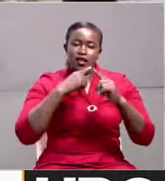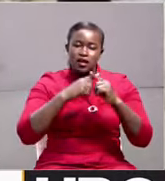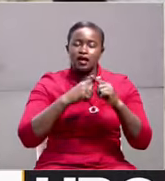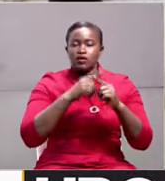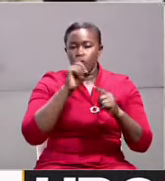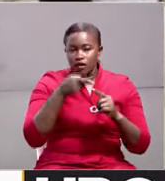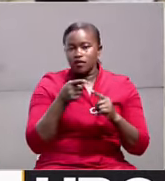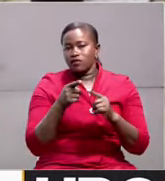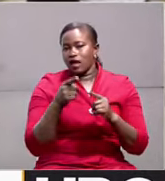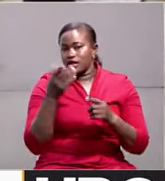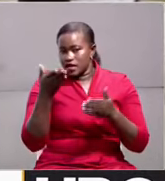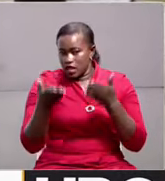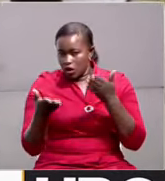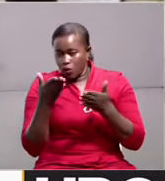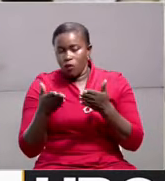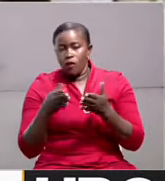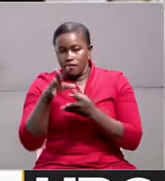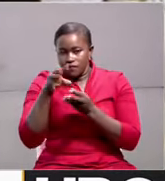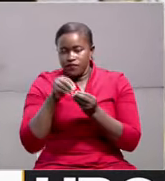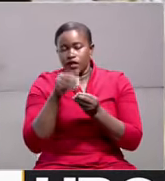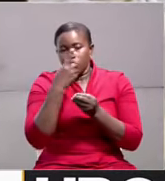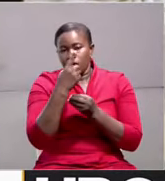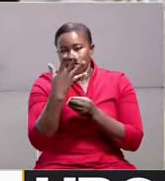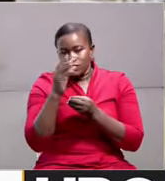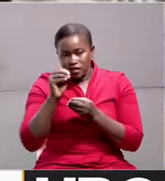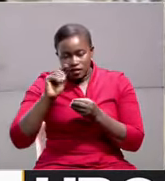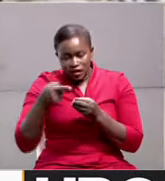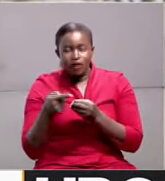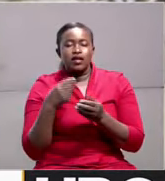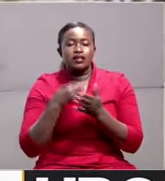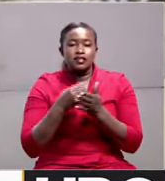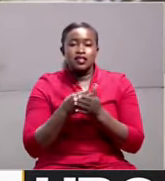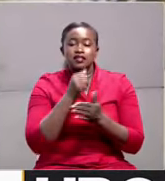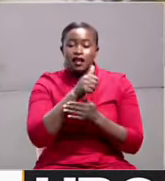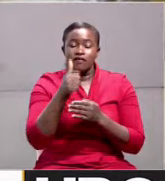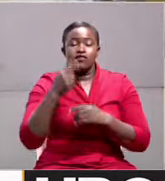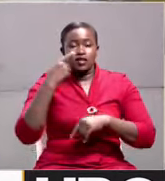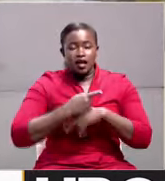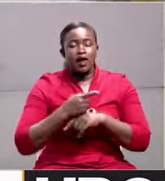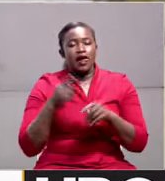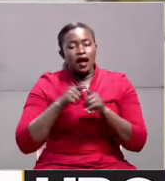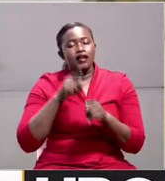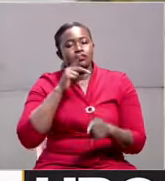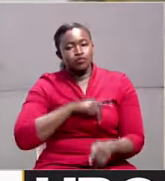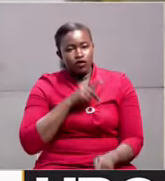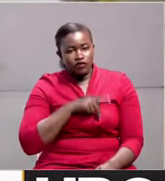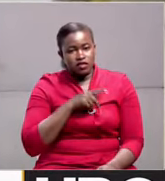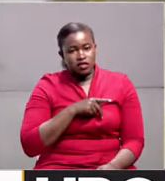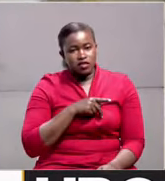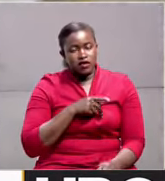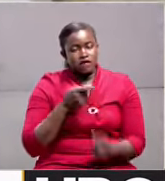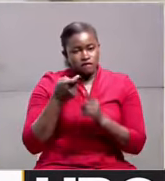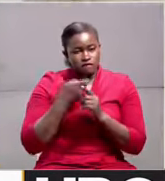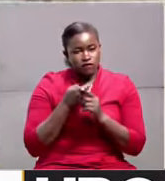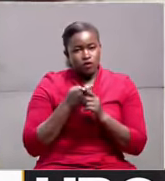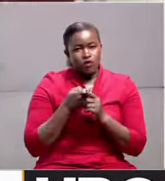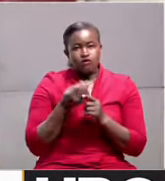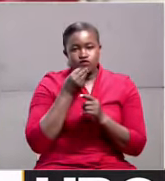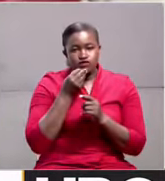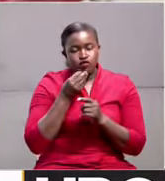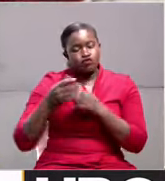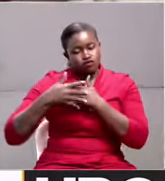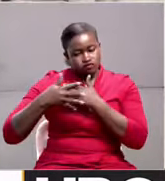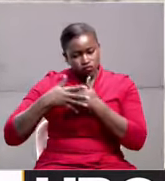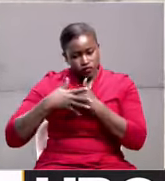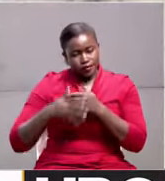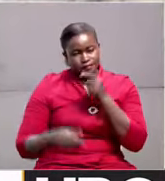1,000 kilo, that is 150,000 shillings per day as net balance of profit from the feeds processing